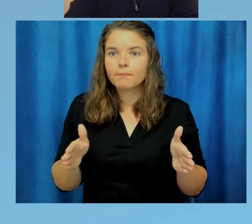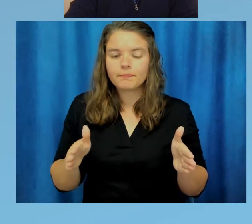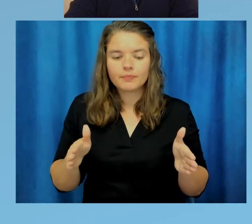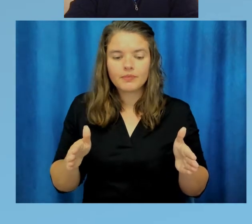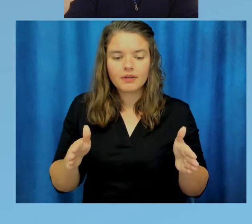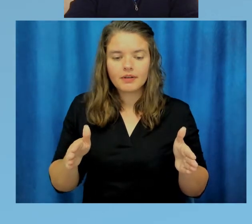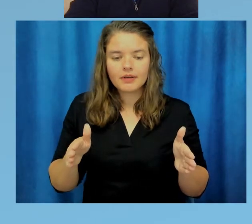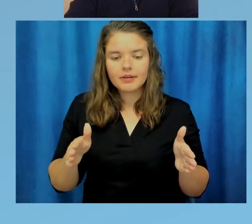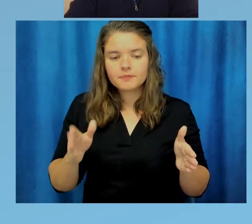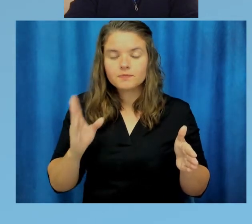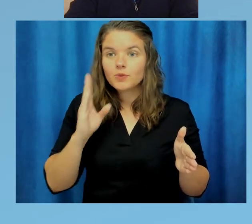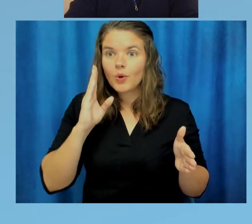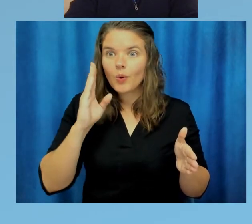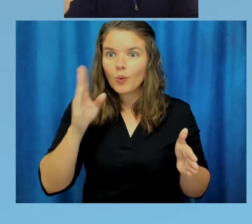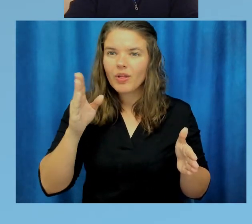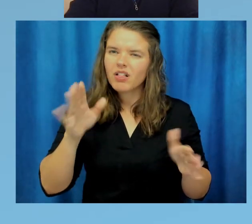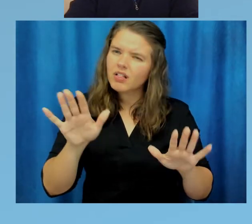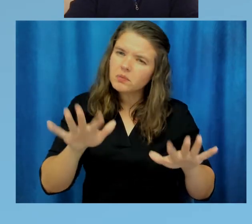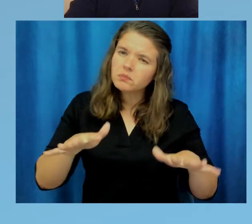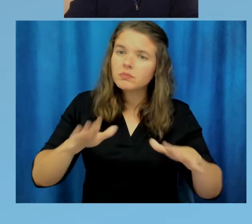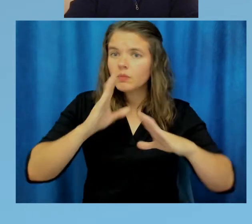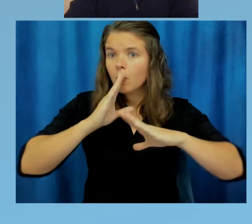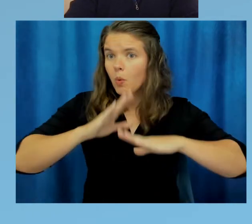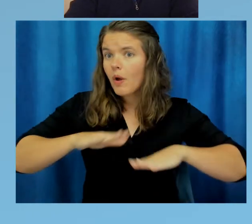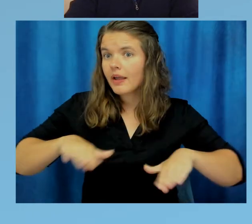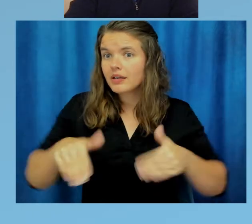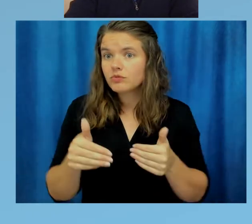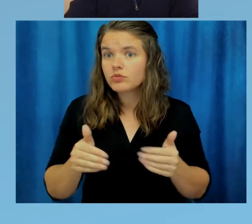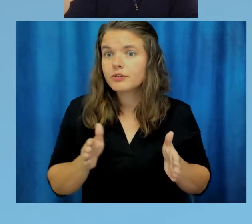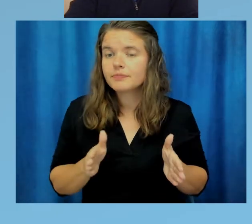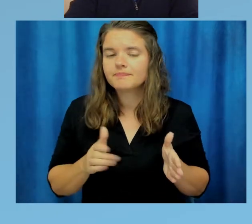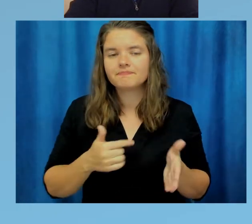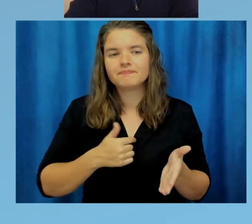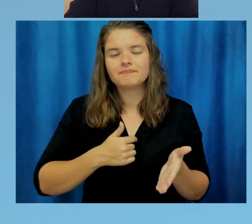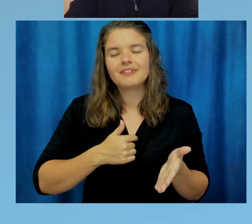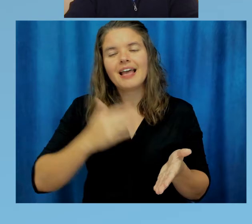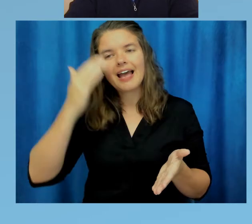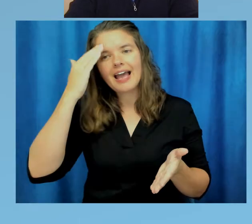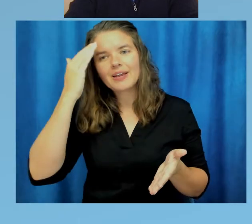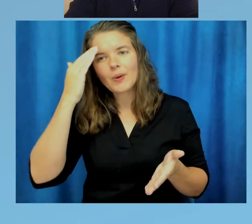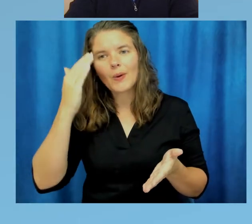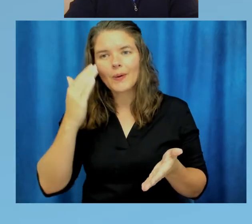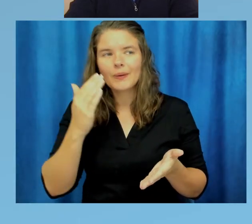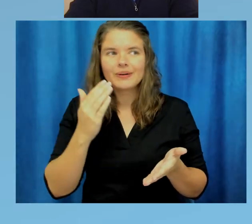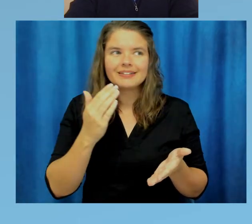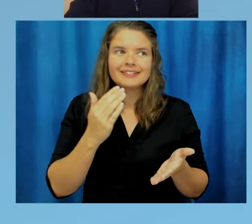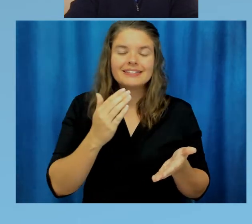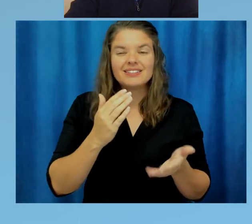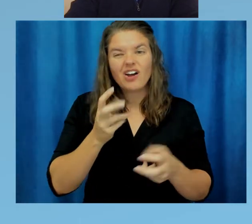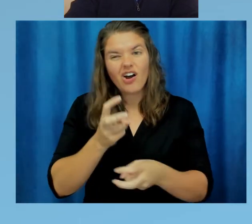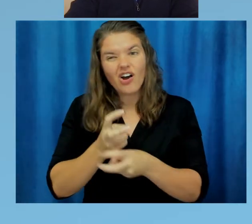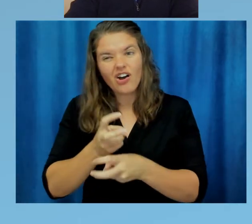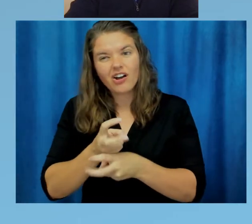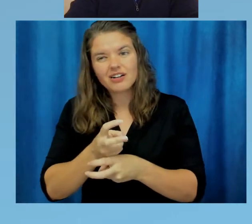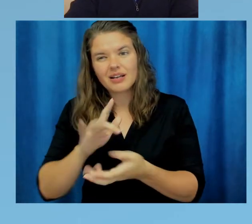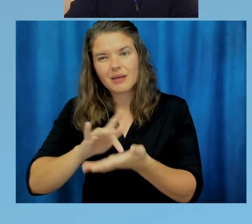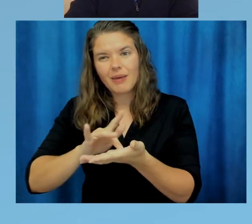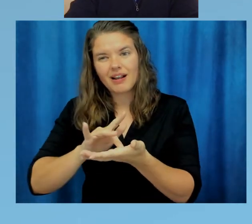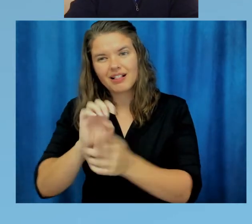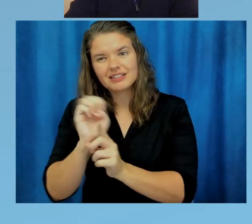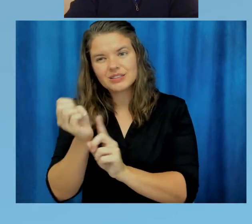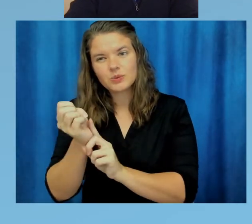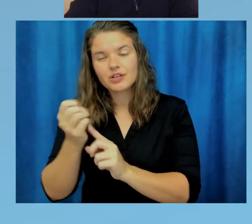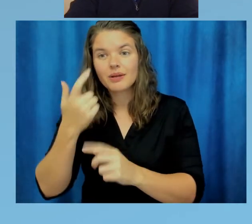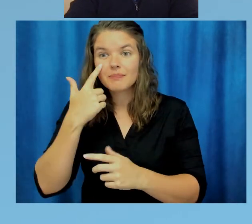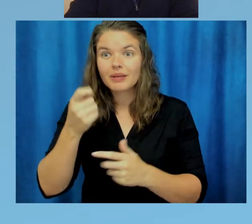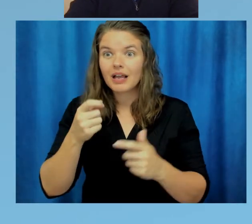a room that's going to be relatively quiet. I know that's easier said than done in medical